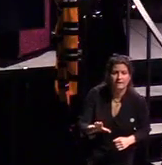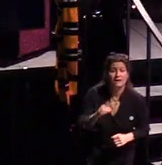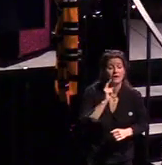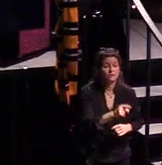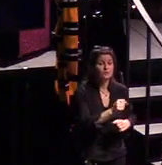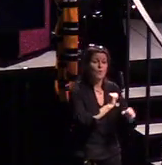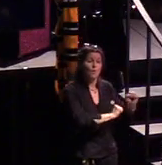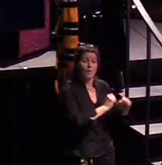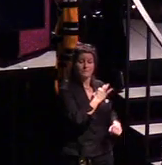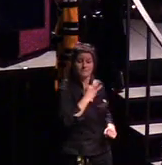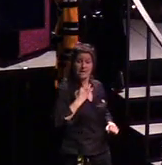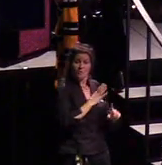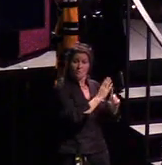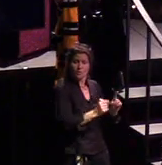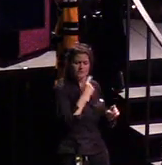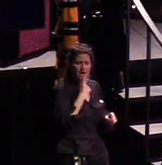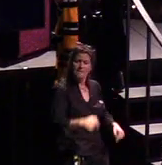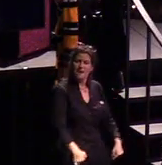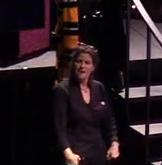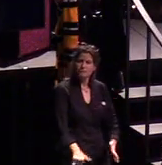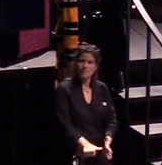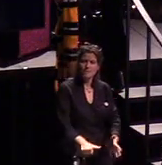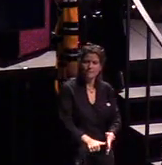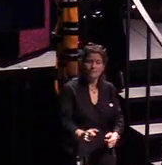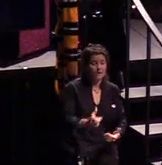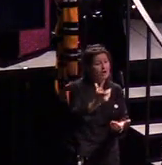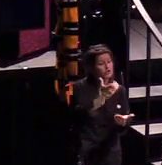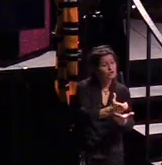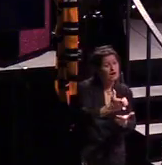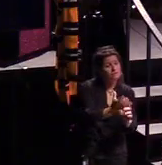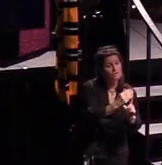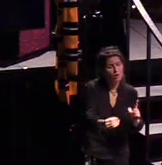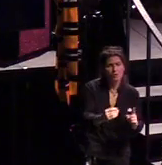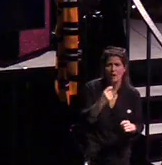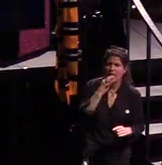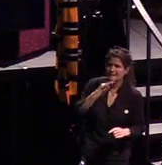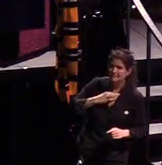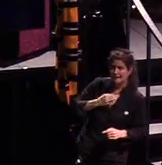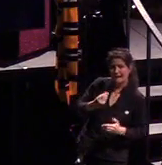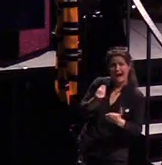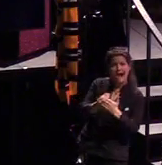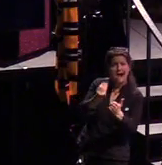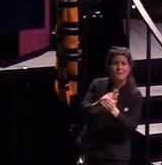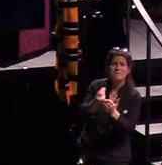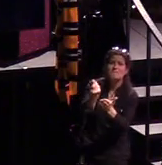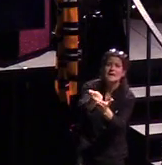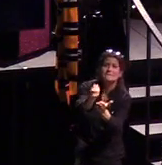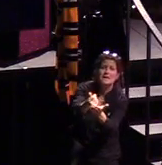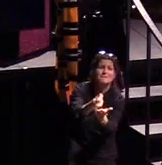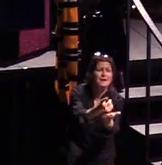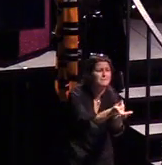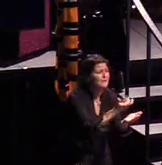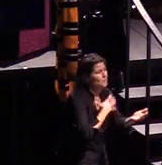wobbly legs the charity model would ask you for money to help me walk again a biscuit please help me walk again